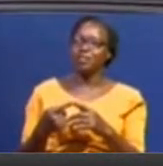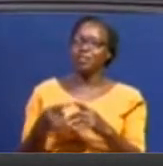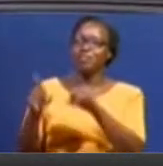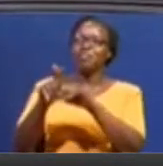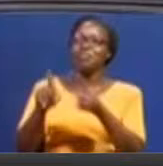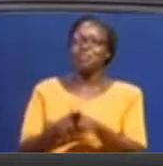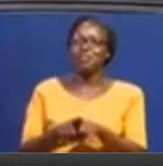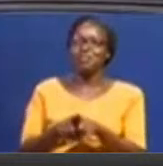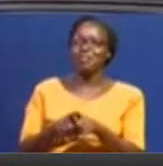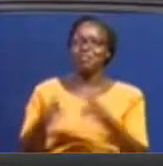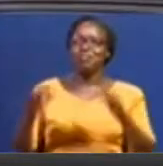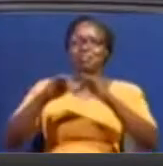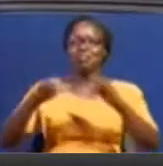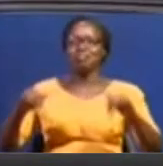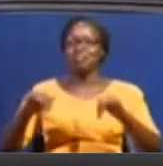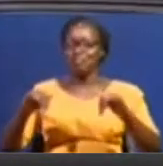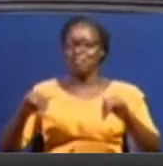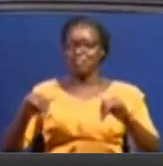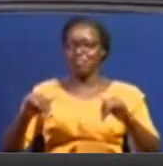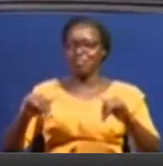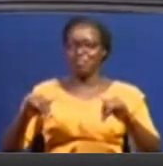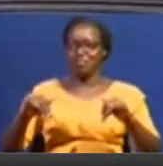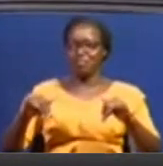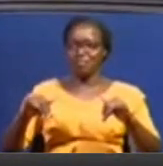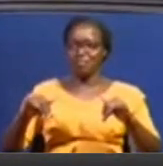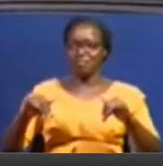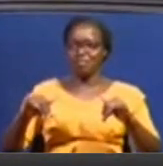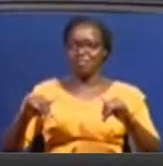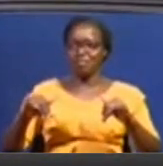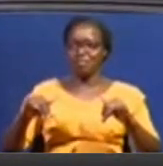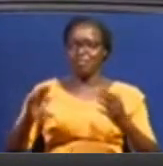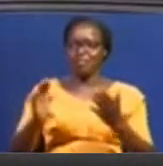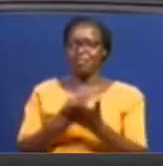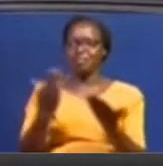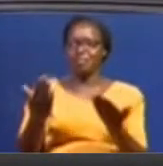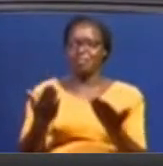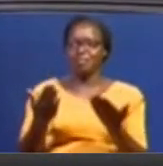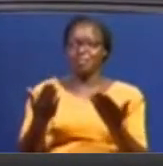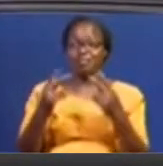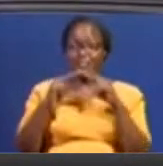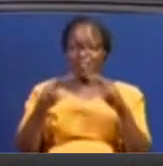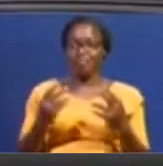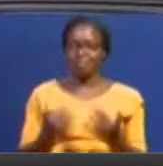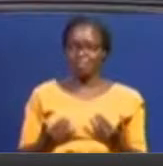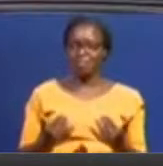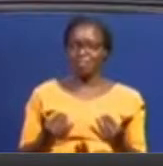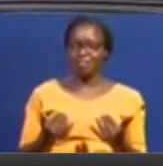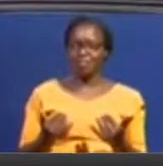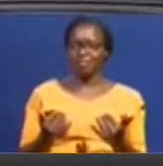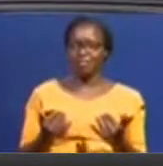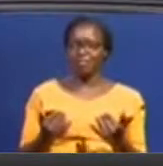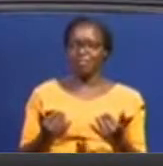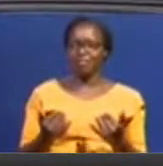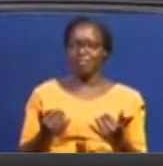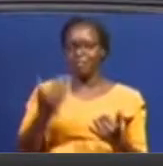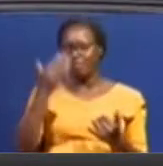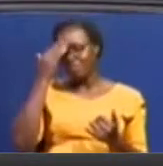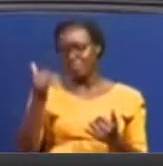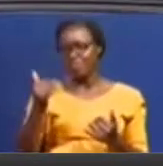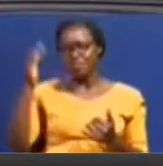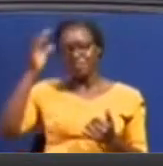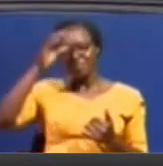also parted ways along the way. At least there is some semblance of peace now, because it